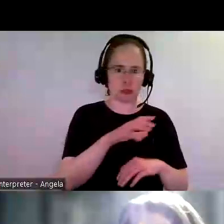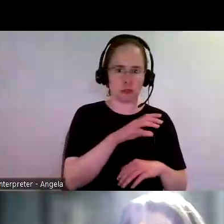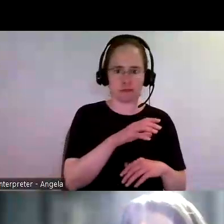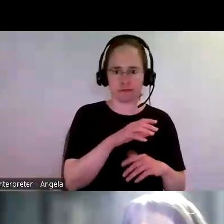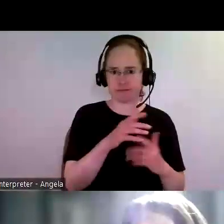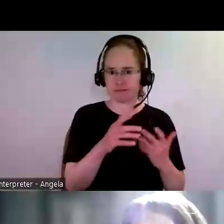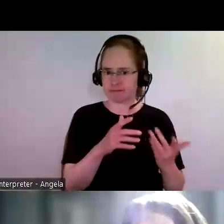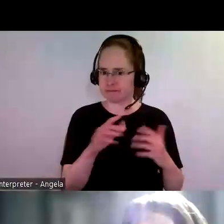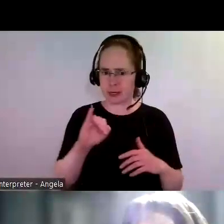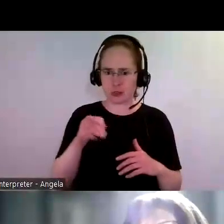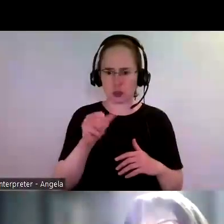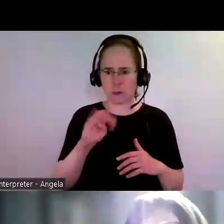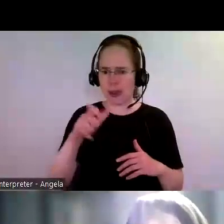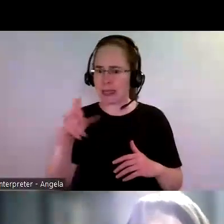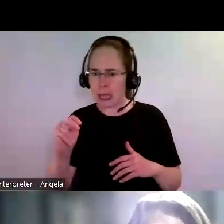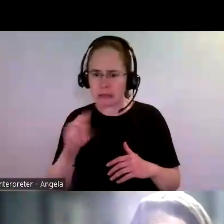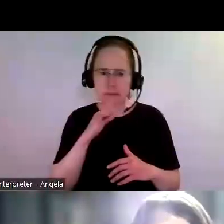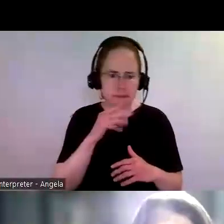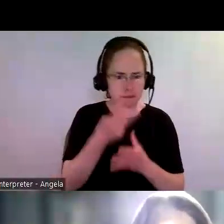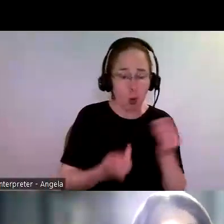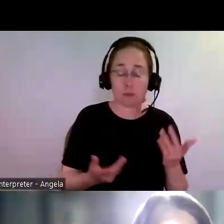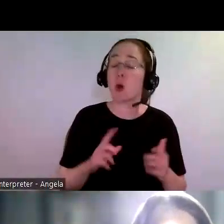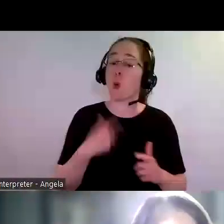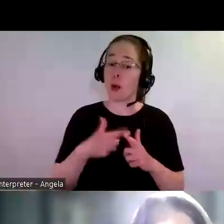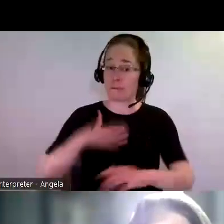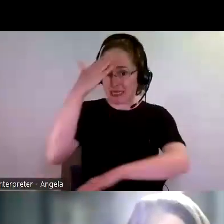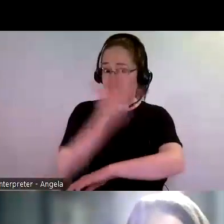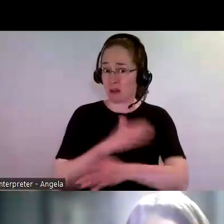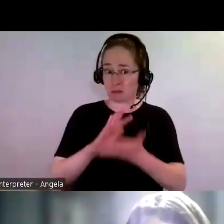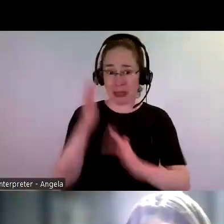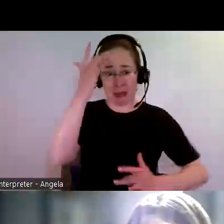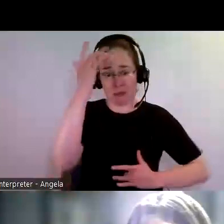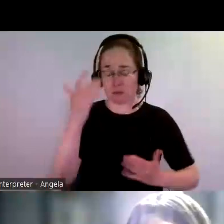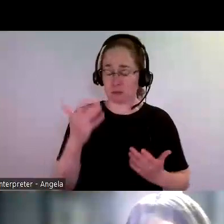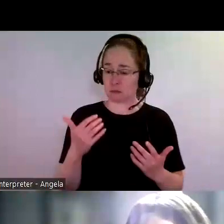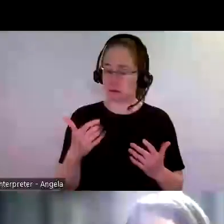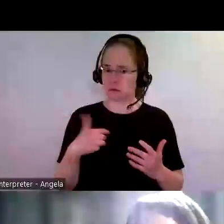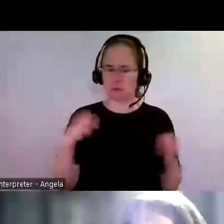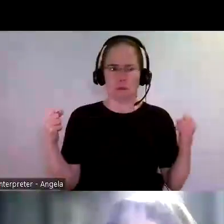So when my loved one got ill, I had a huge fear of